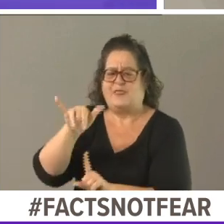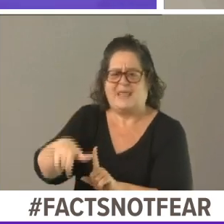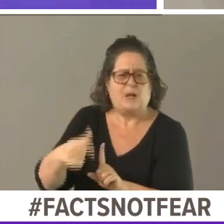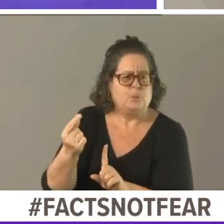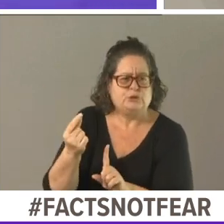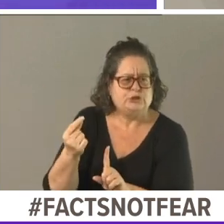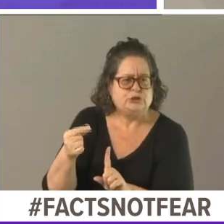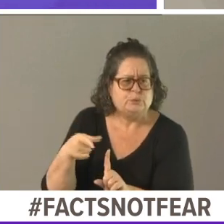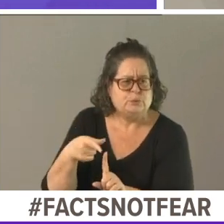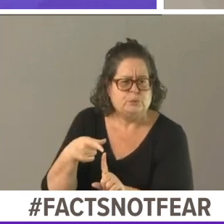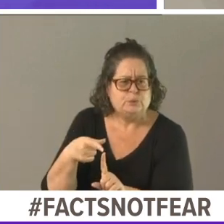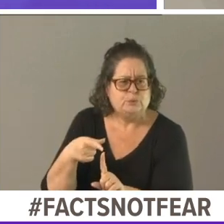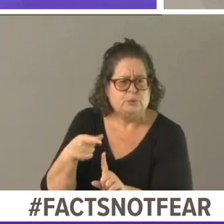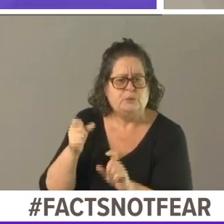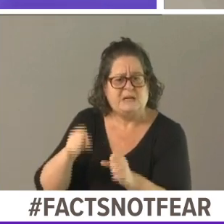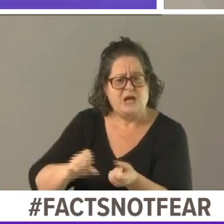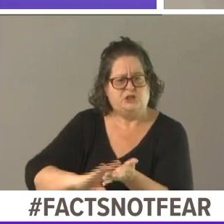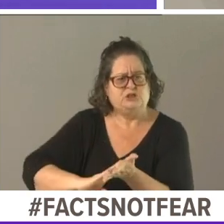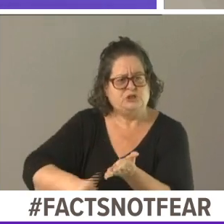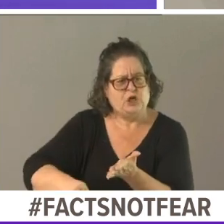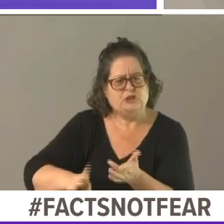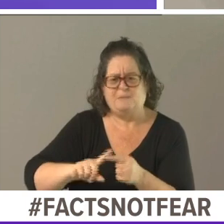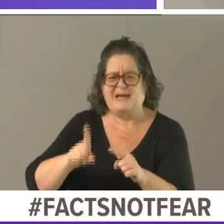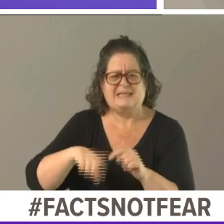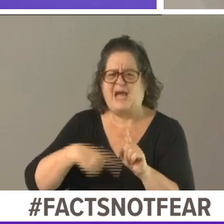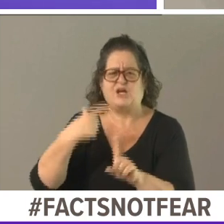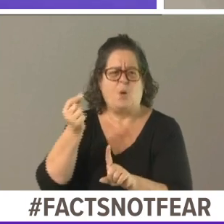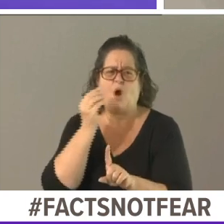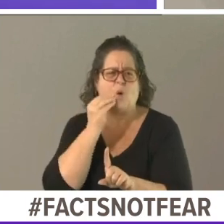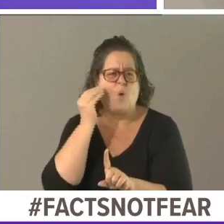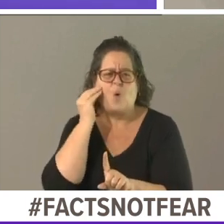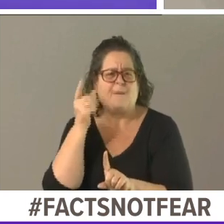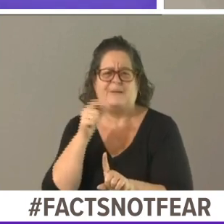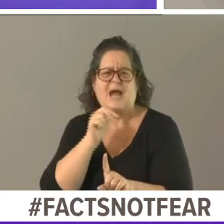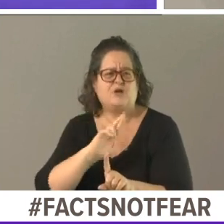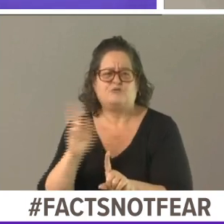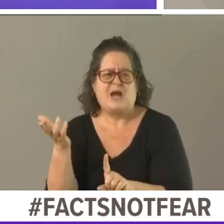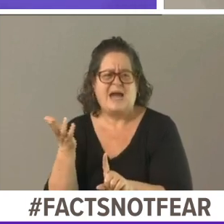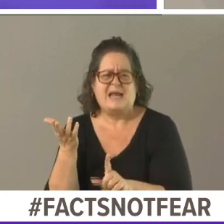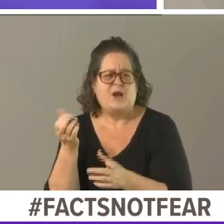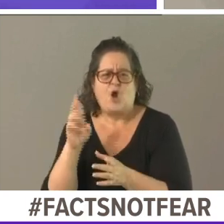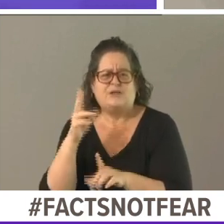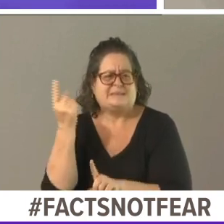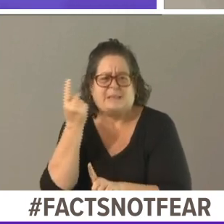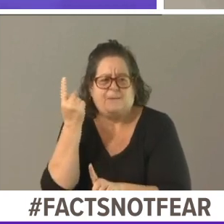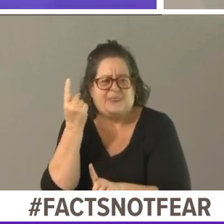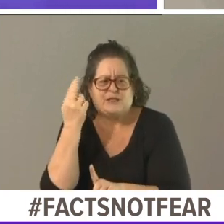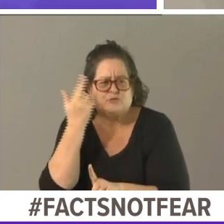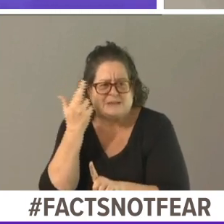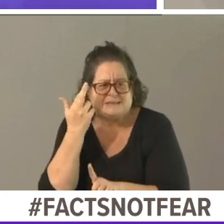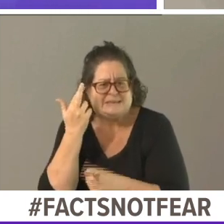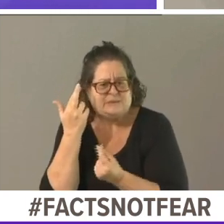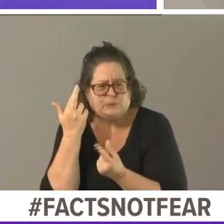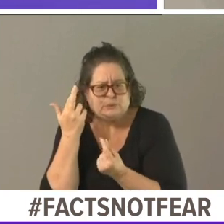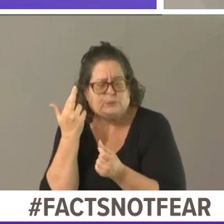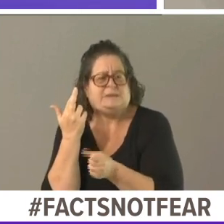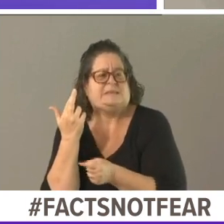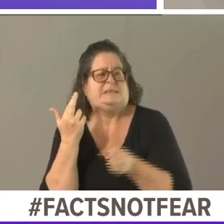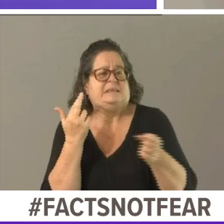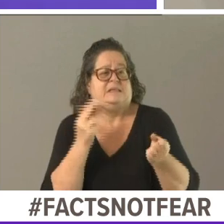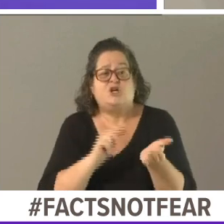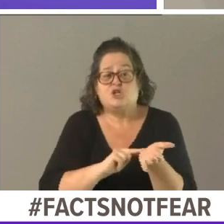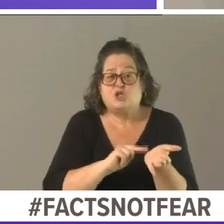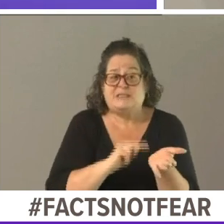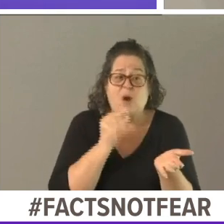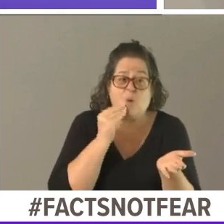somewhere besides home to go to. That could be a skilled nursing facility, an assisted living facility, hospice, home health. And